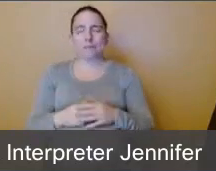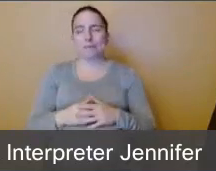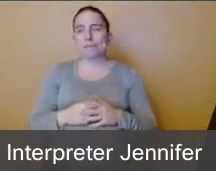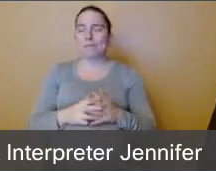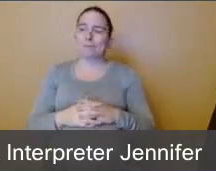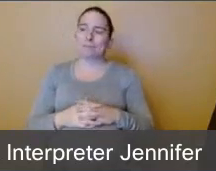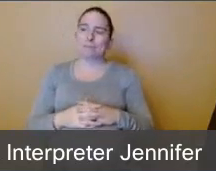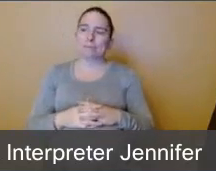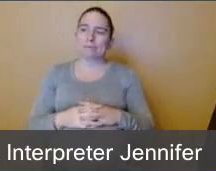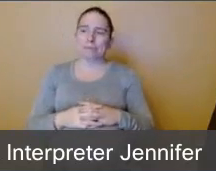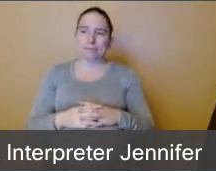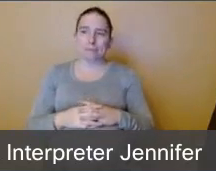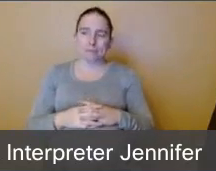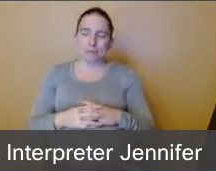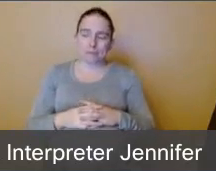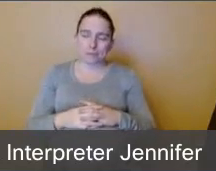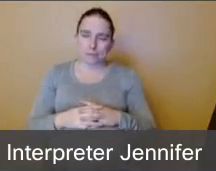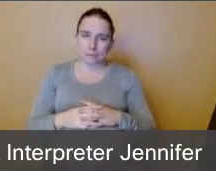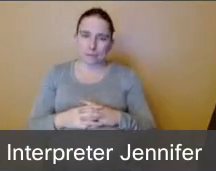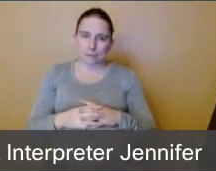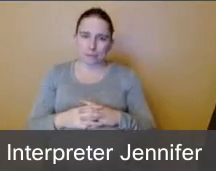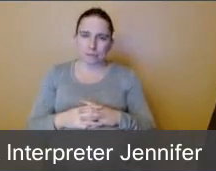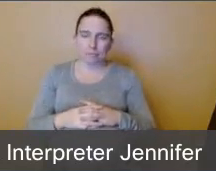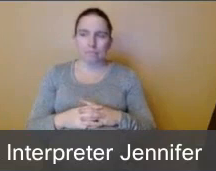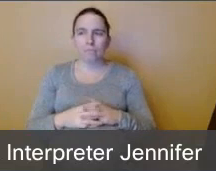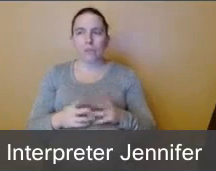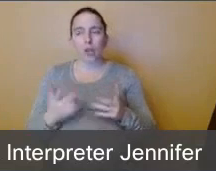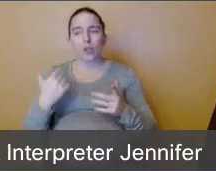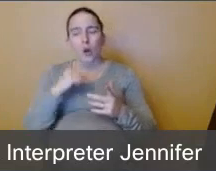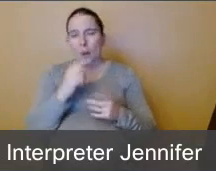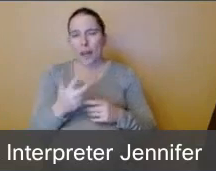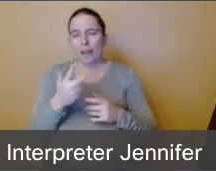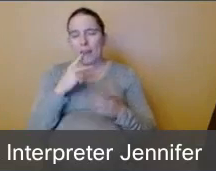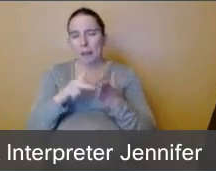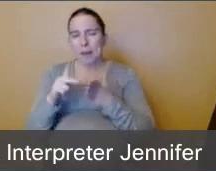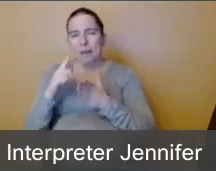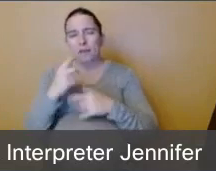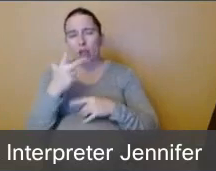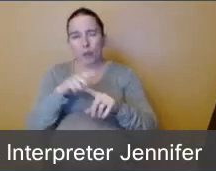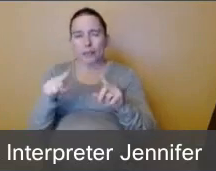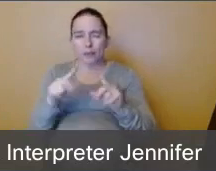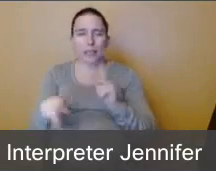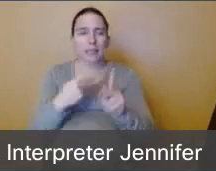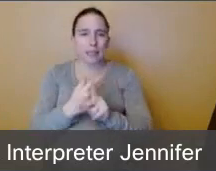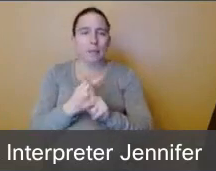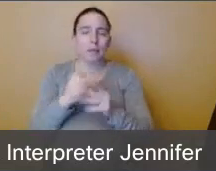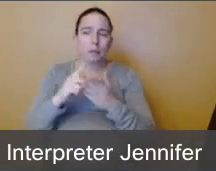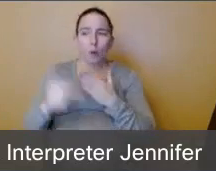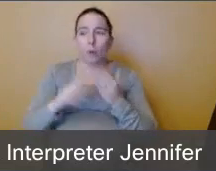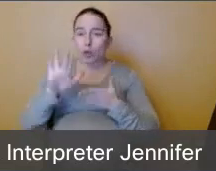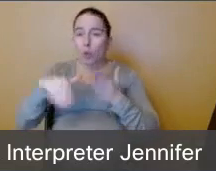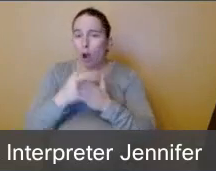And really what we're looking at payments across really three different types of programs. So all the direct care staff, again, Title